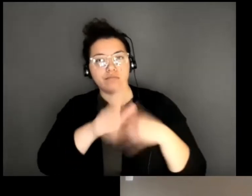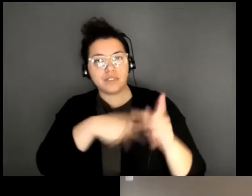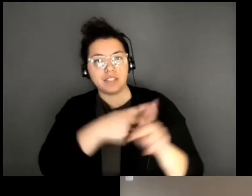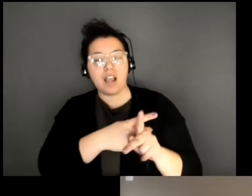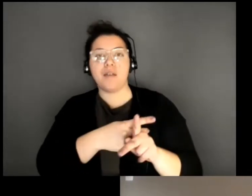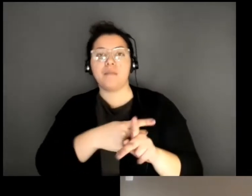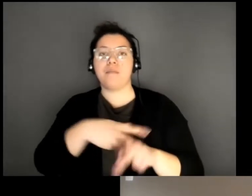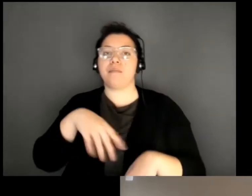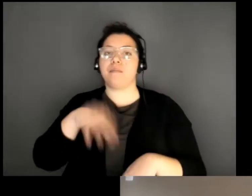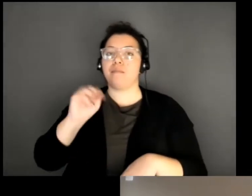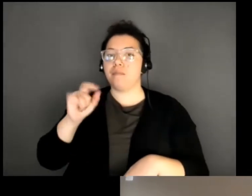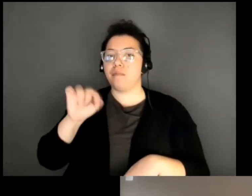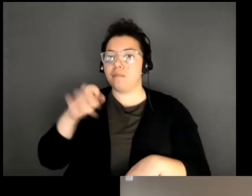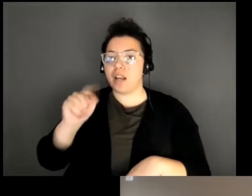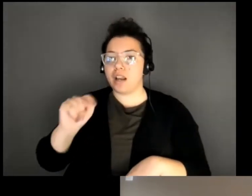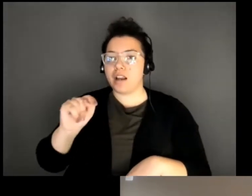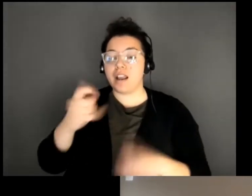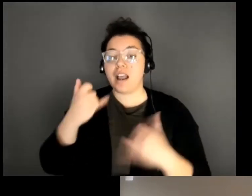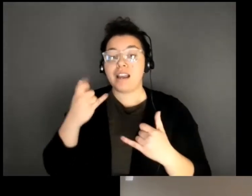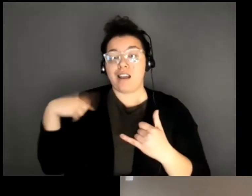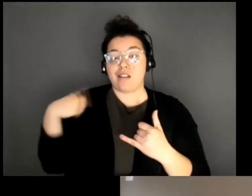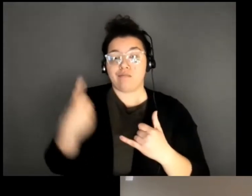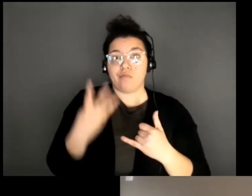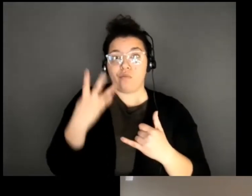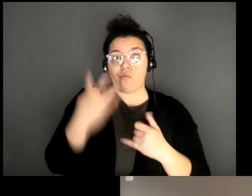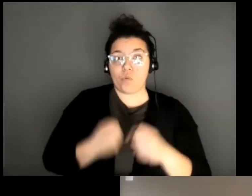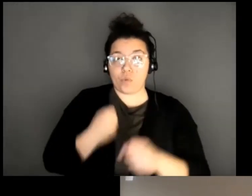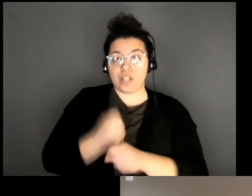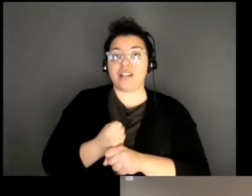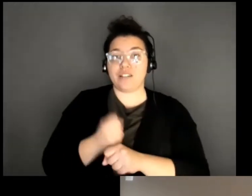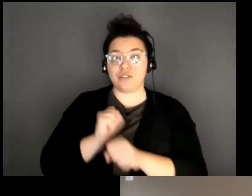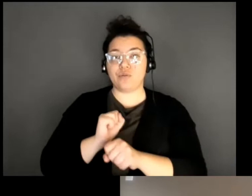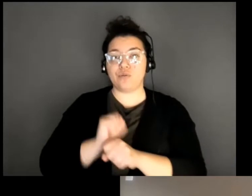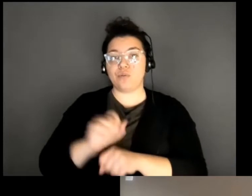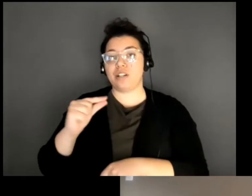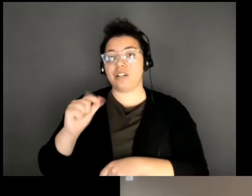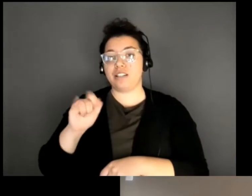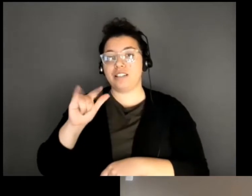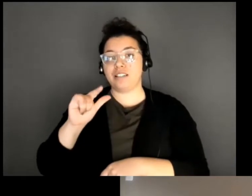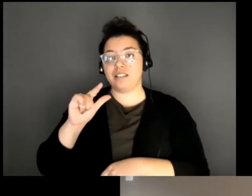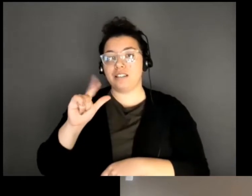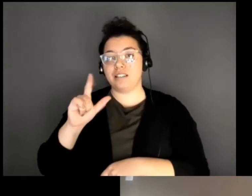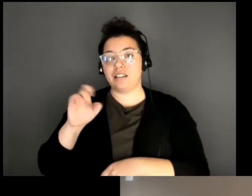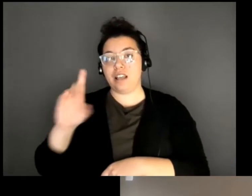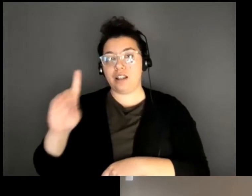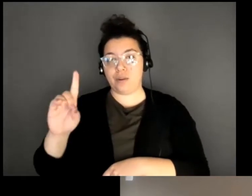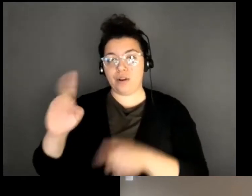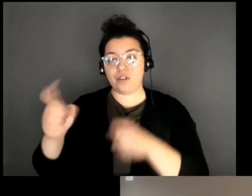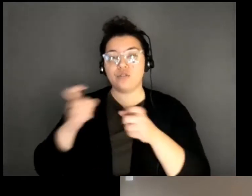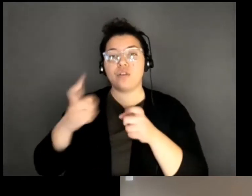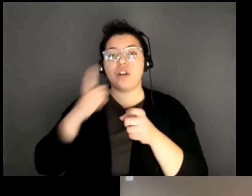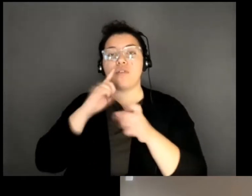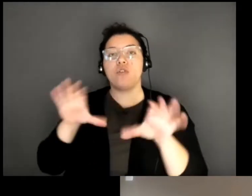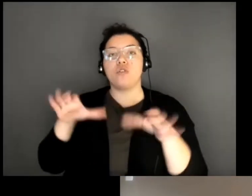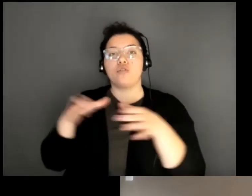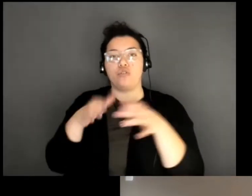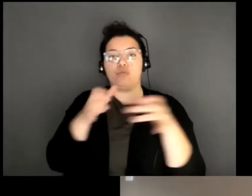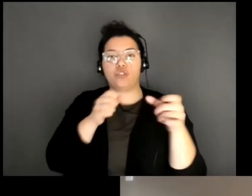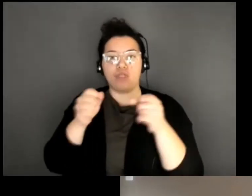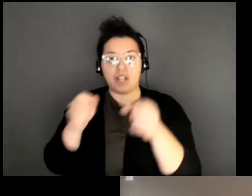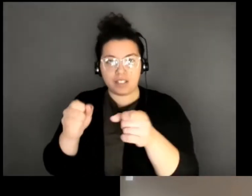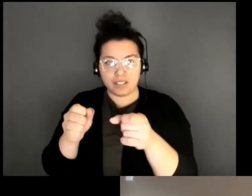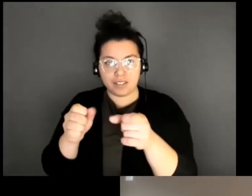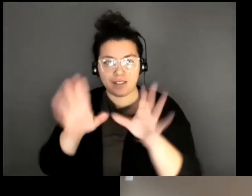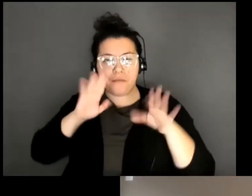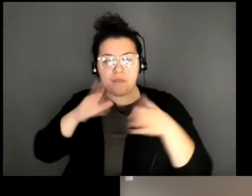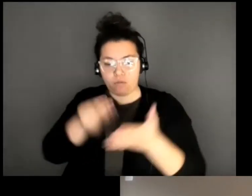years now, I've been at Gaylord National as the director of group strategy. So really focusing with revenue management, which I